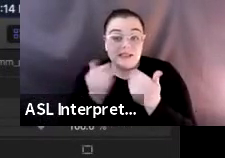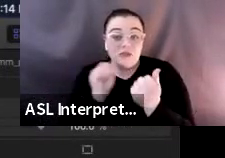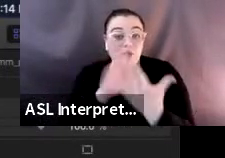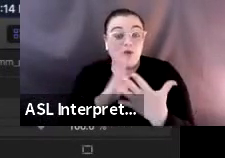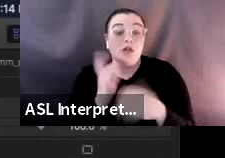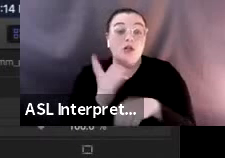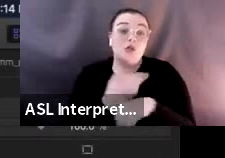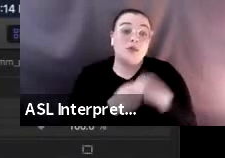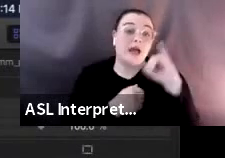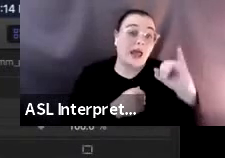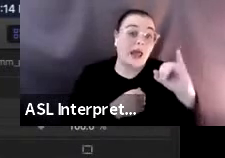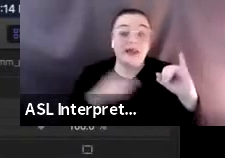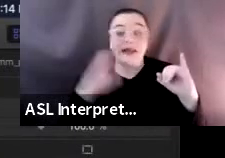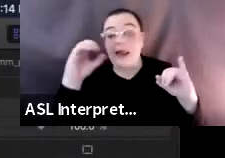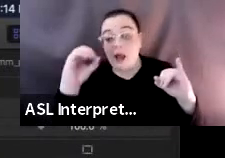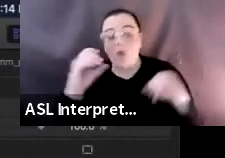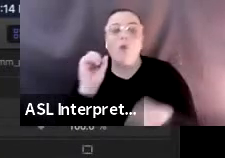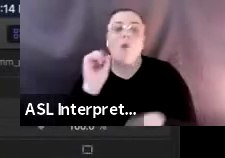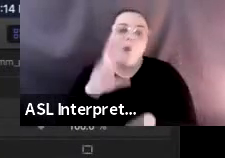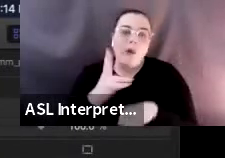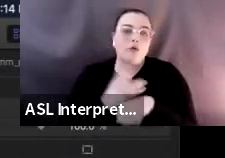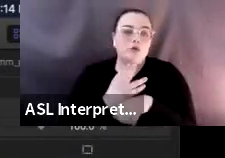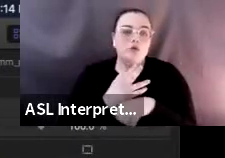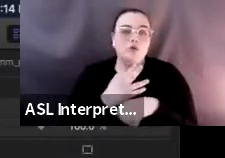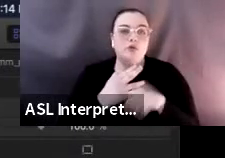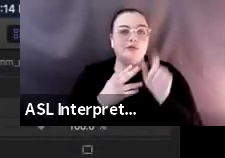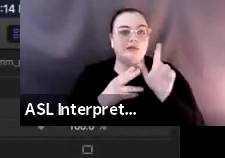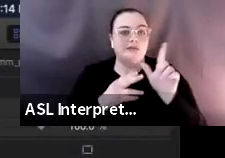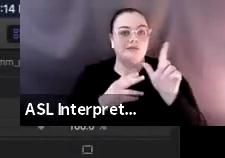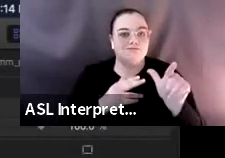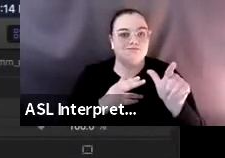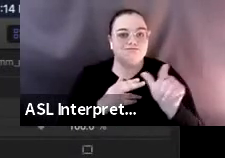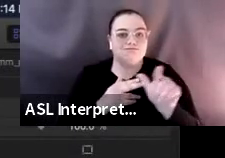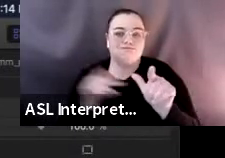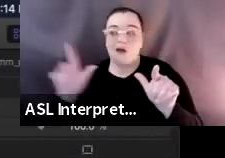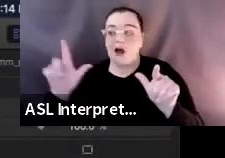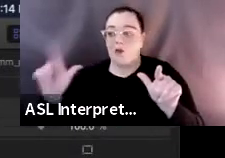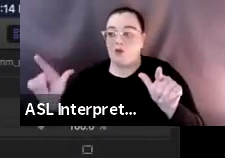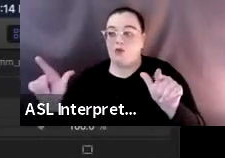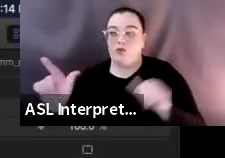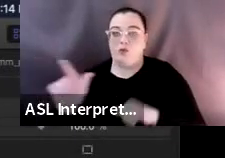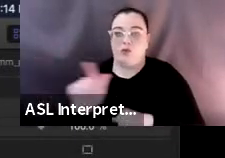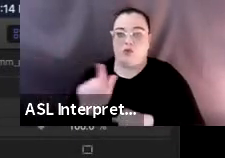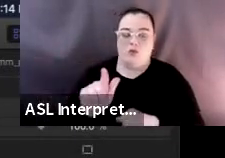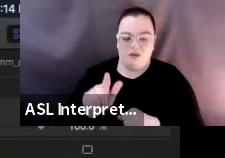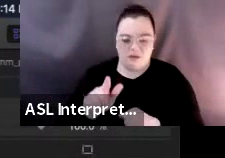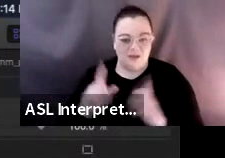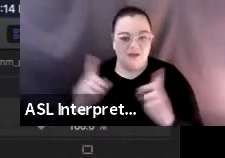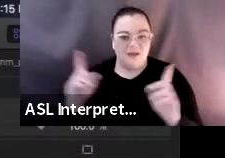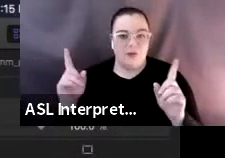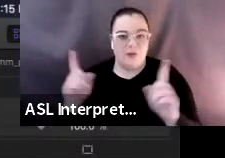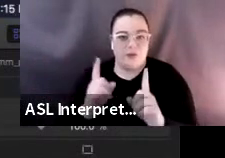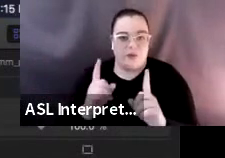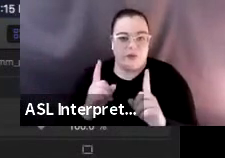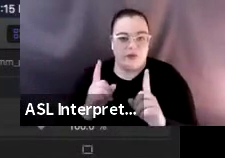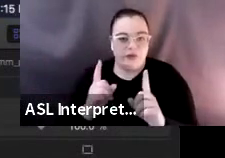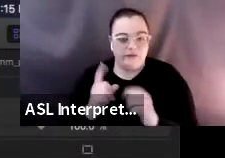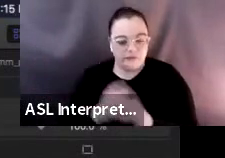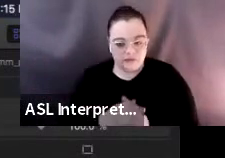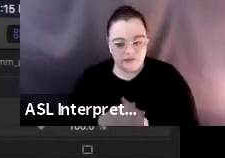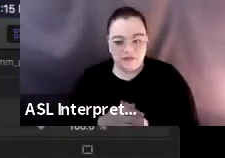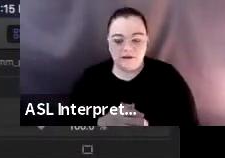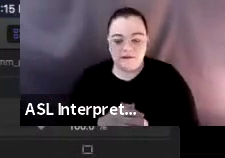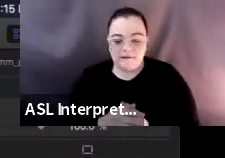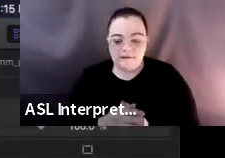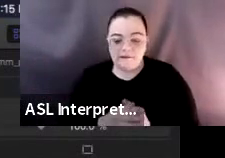points, or I can do some trimming in the timeline by pulling the left or right, the start or the end of the clip to the left